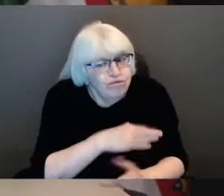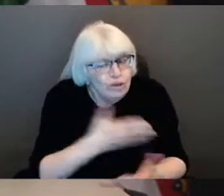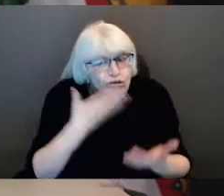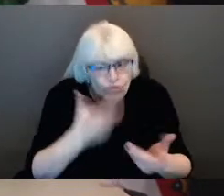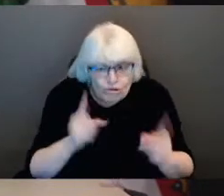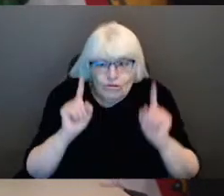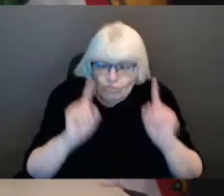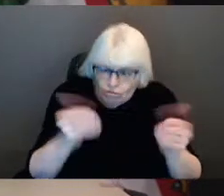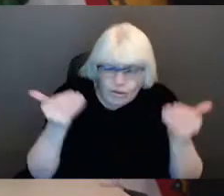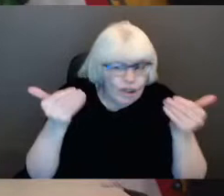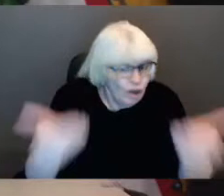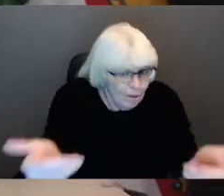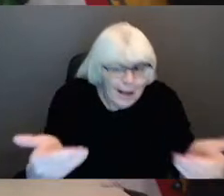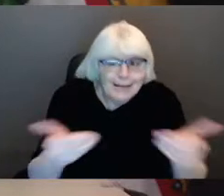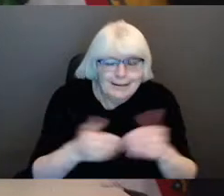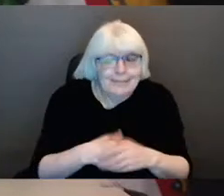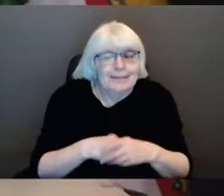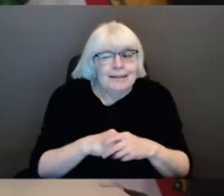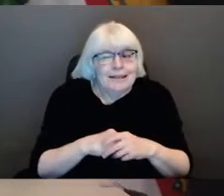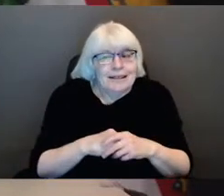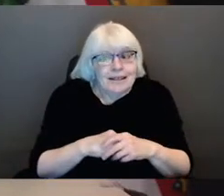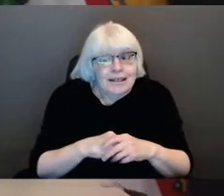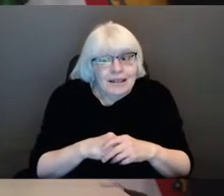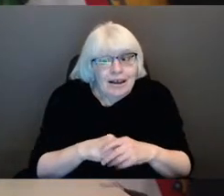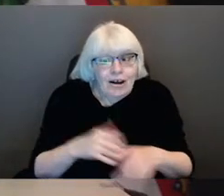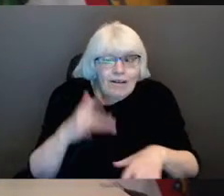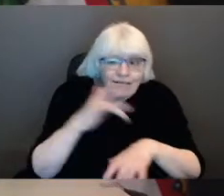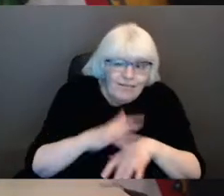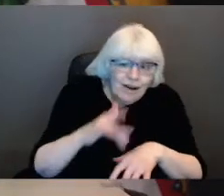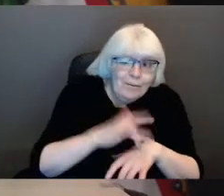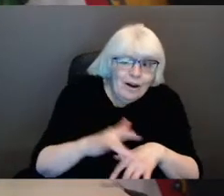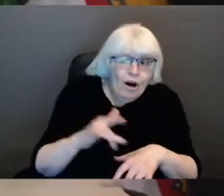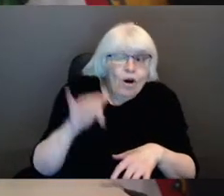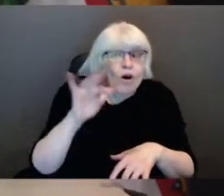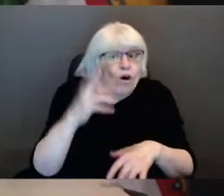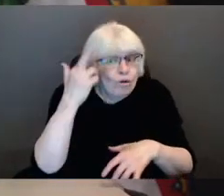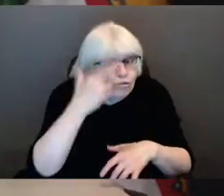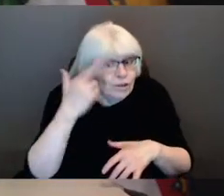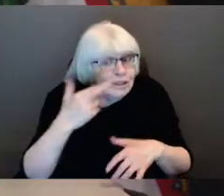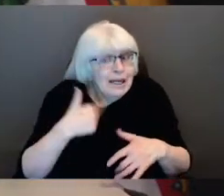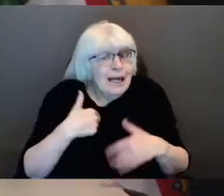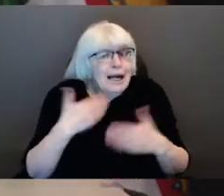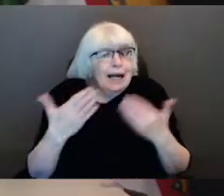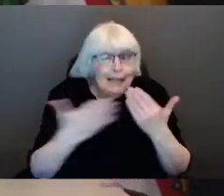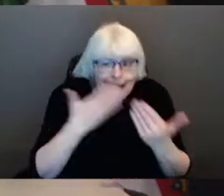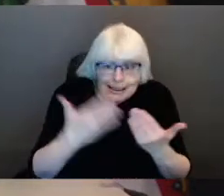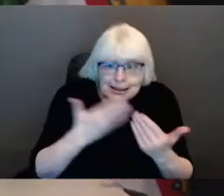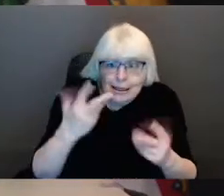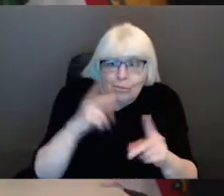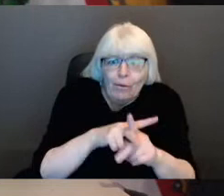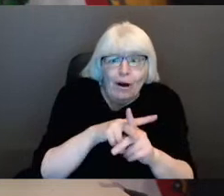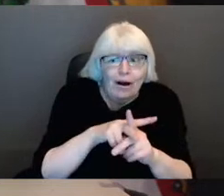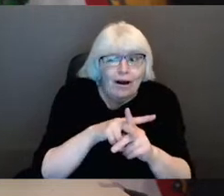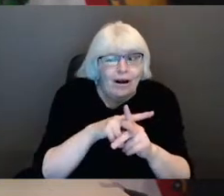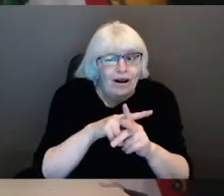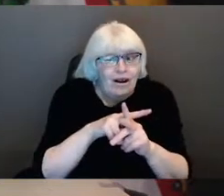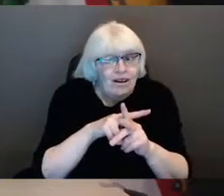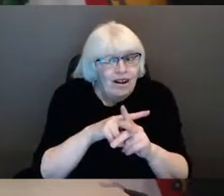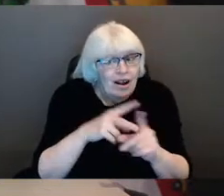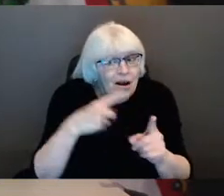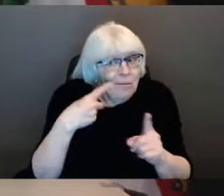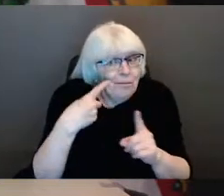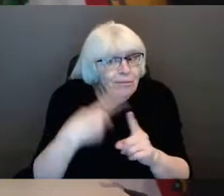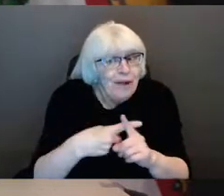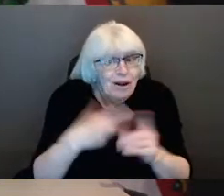spaces become more available and people realize that our way through this safely and to limit the severity of the impacts of